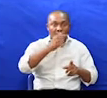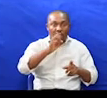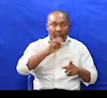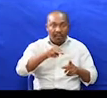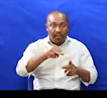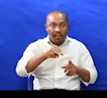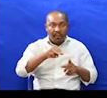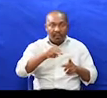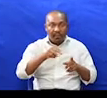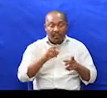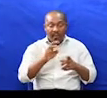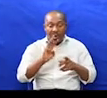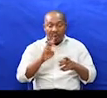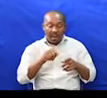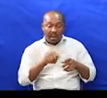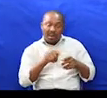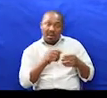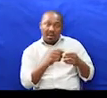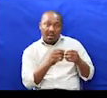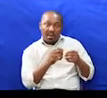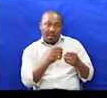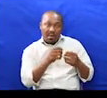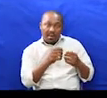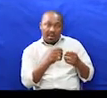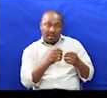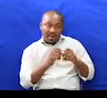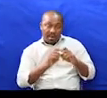With this atom, they can have different